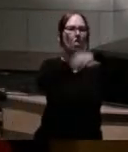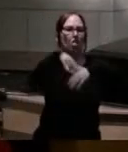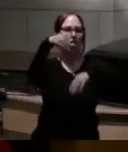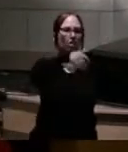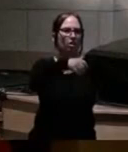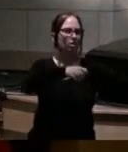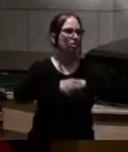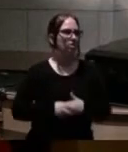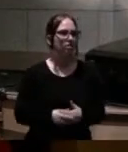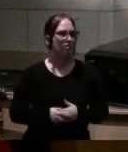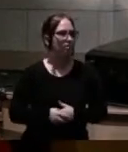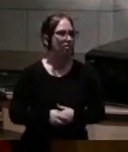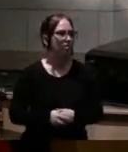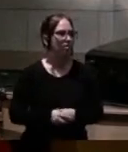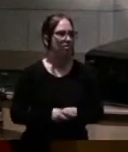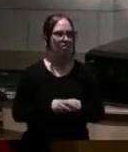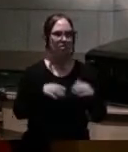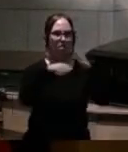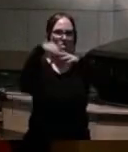stop?